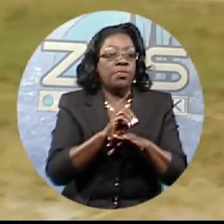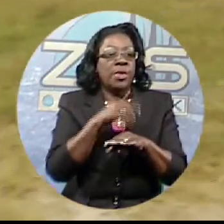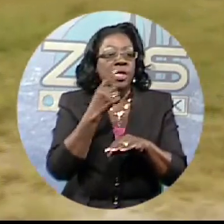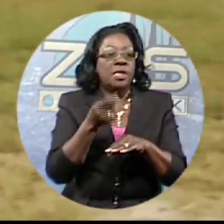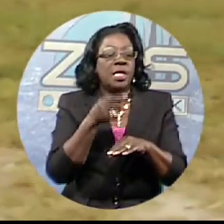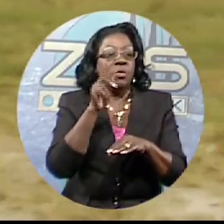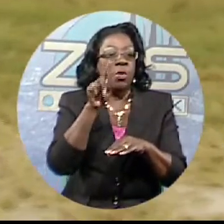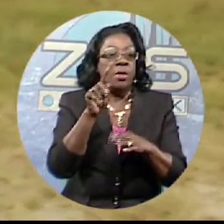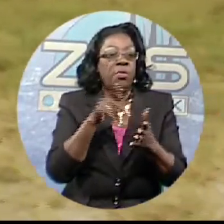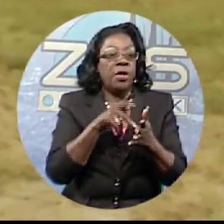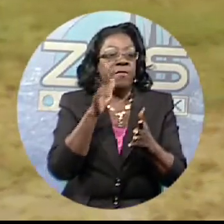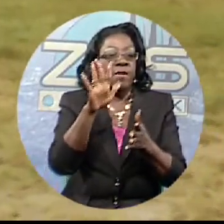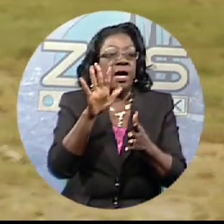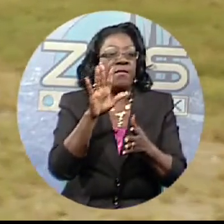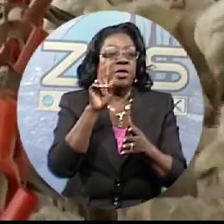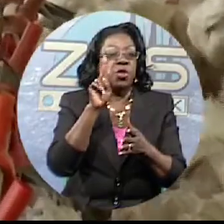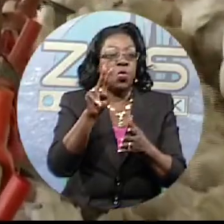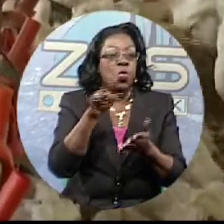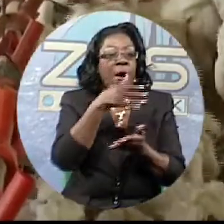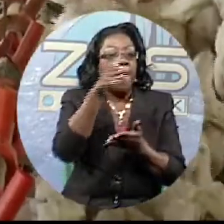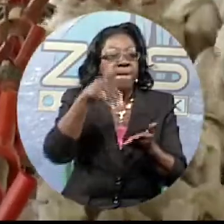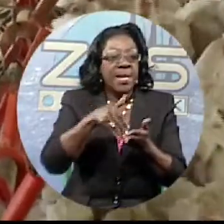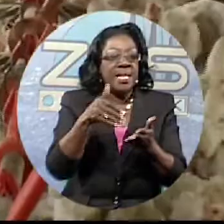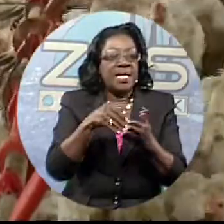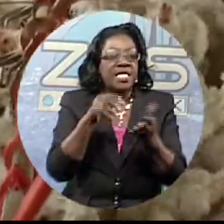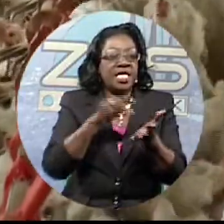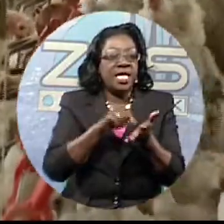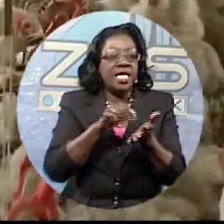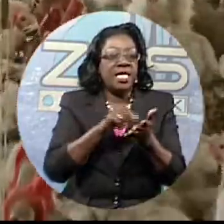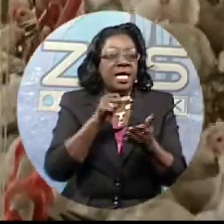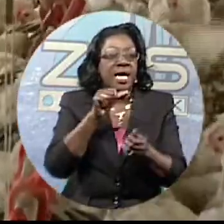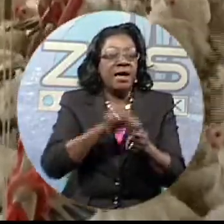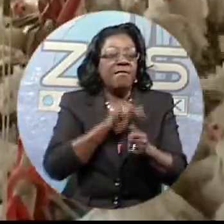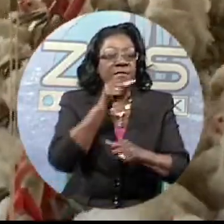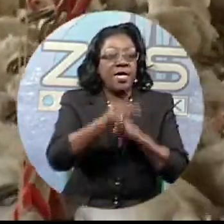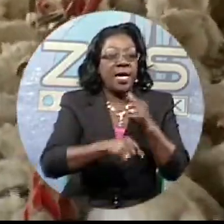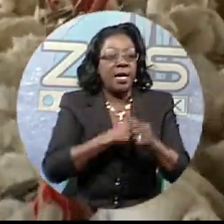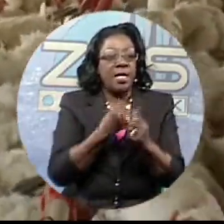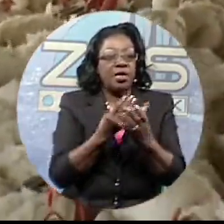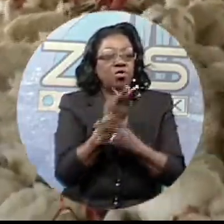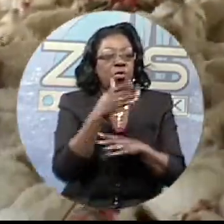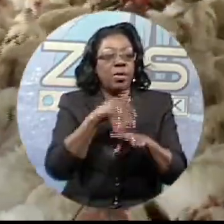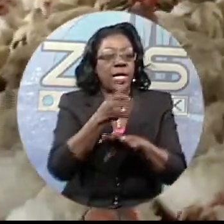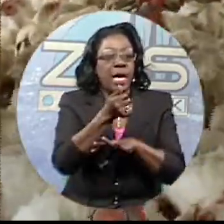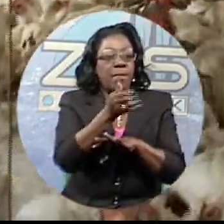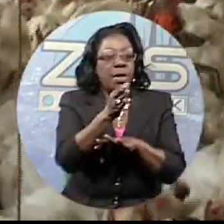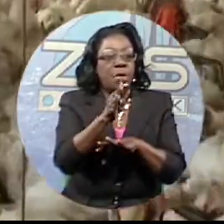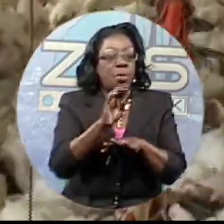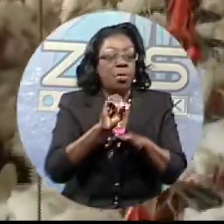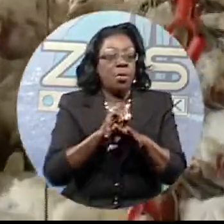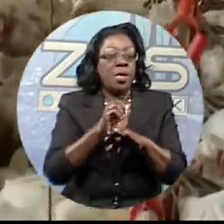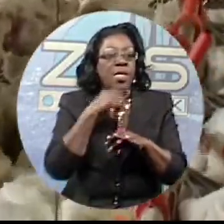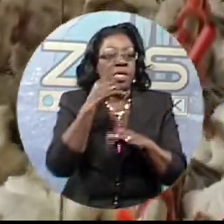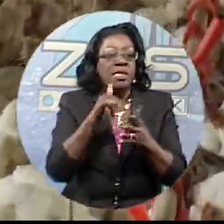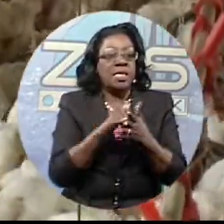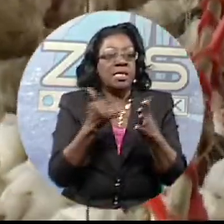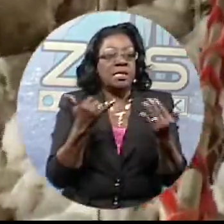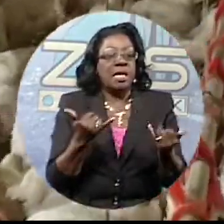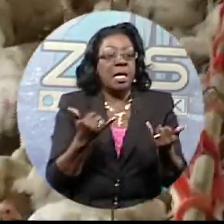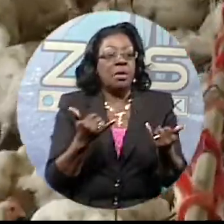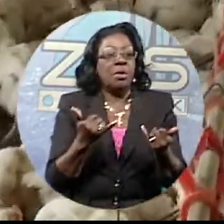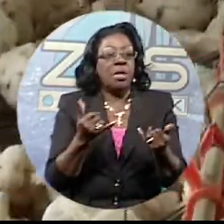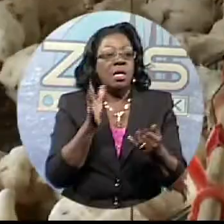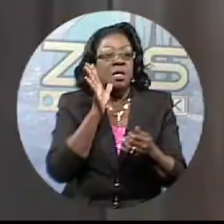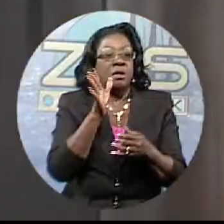to 2 million pounds of poultry annually and usually has 70 to 80,000 chickens on hand. Pinder says currently, the